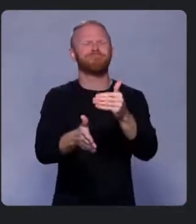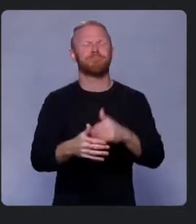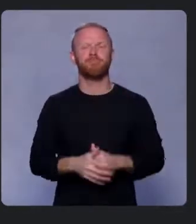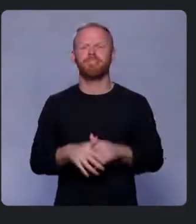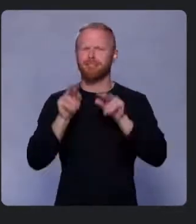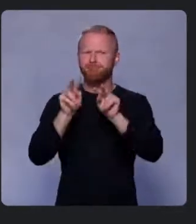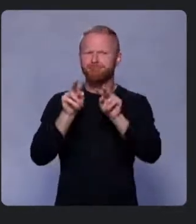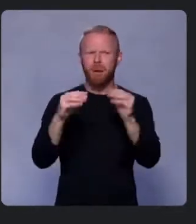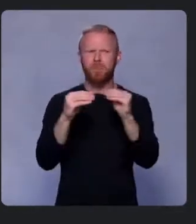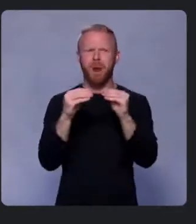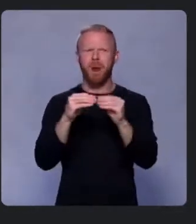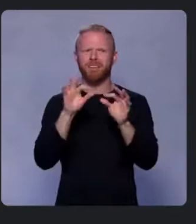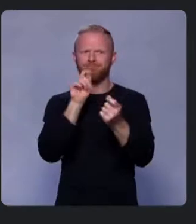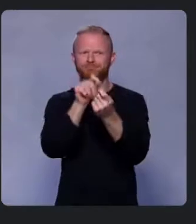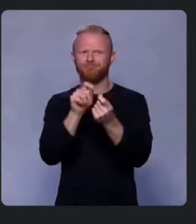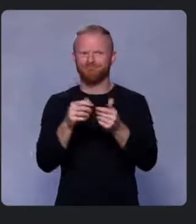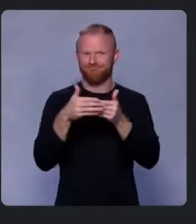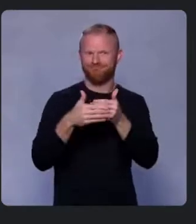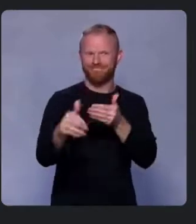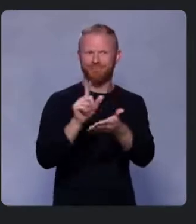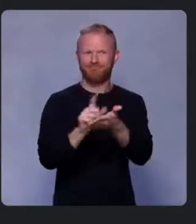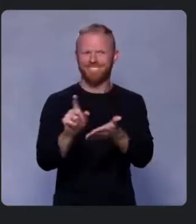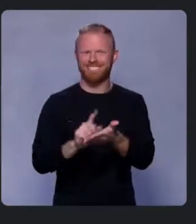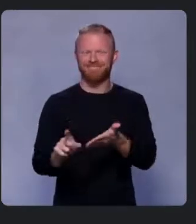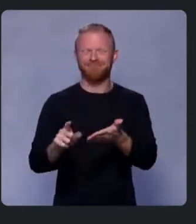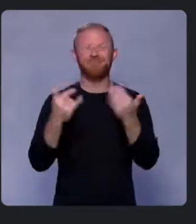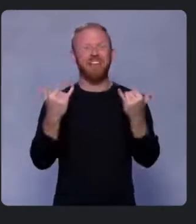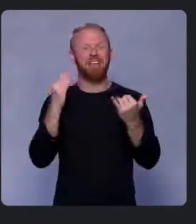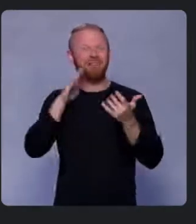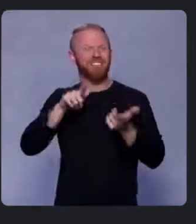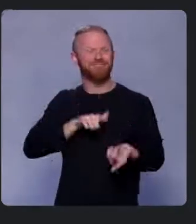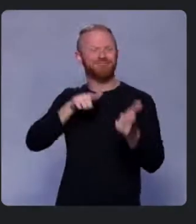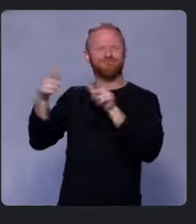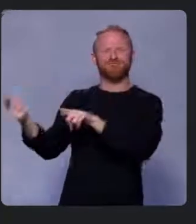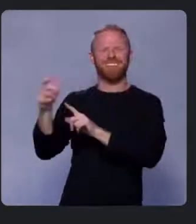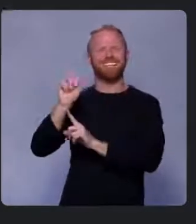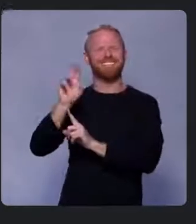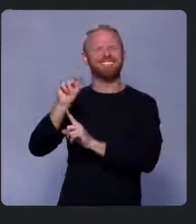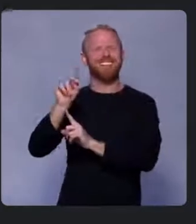more details in the coming weeks. And now, I'll hand it back to Sundar.